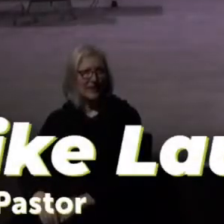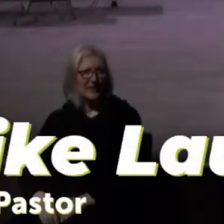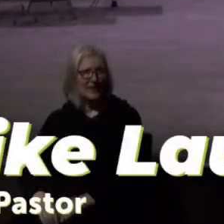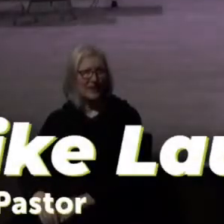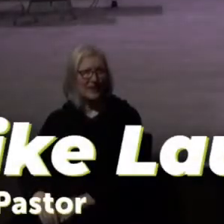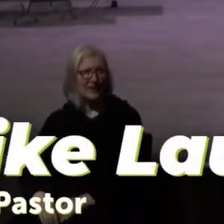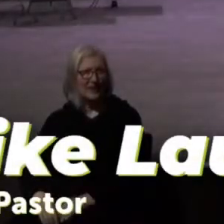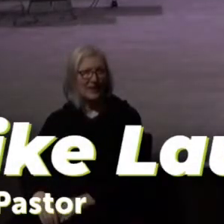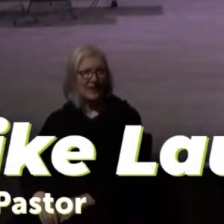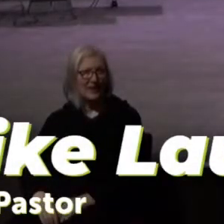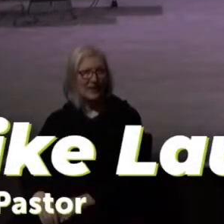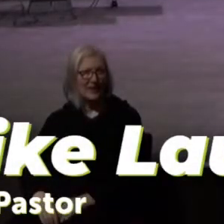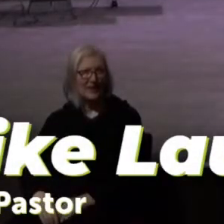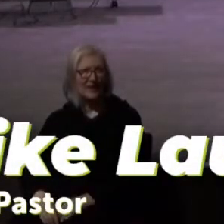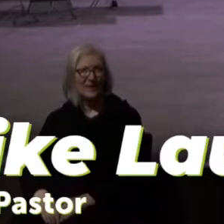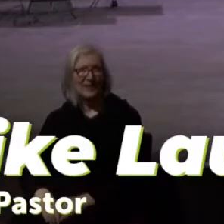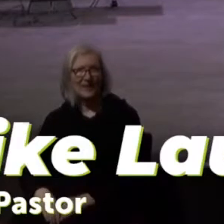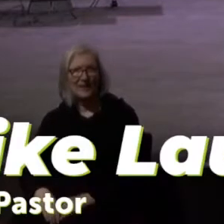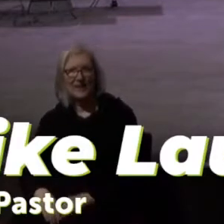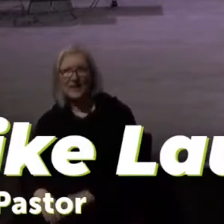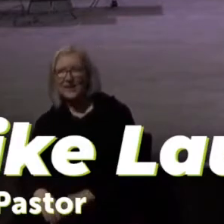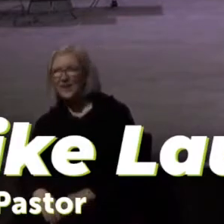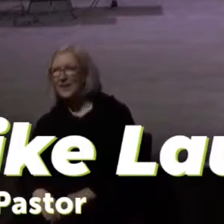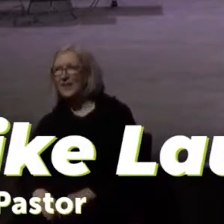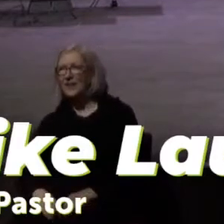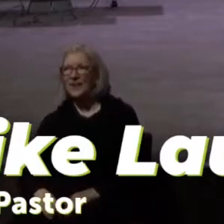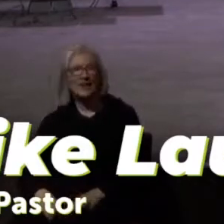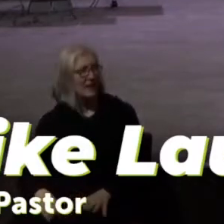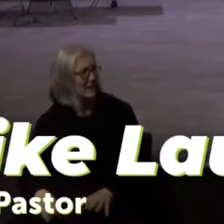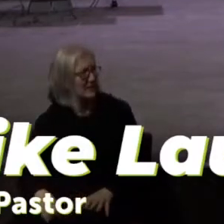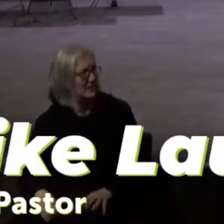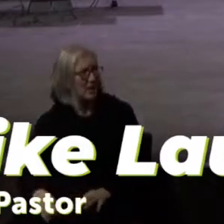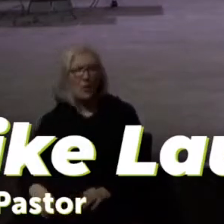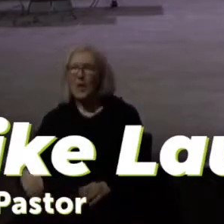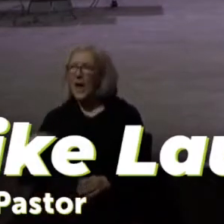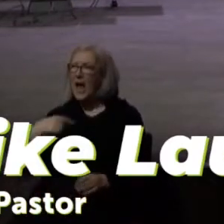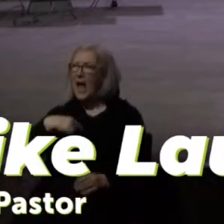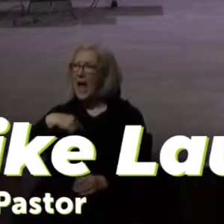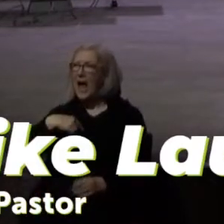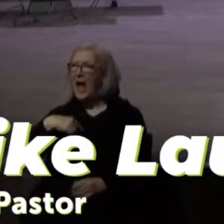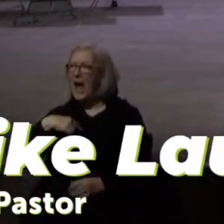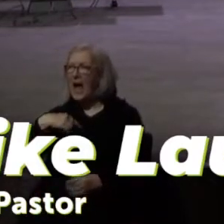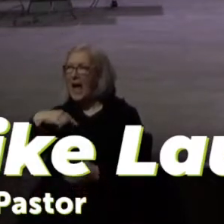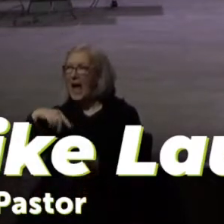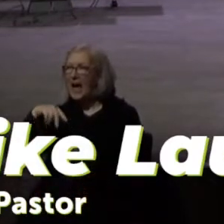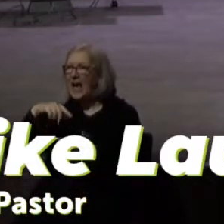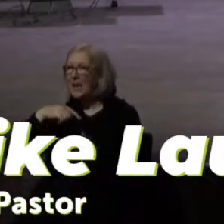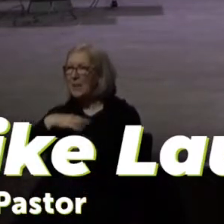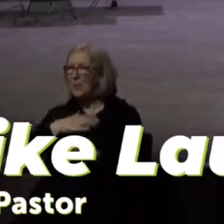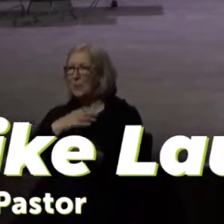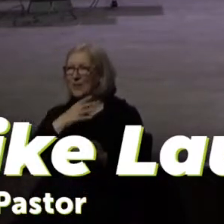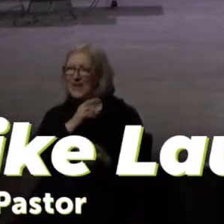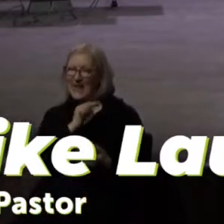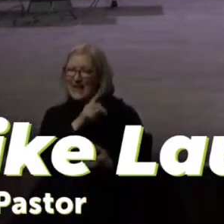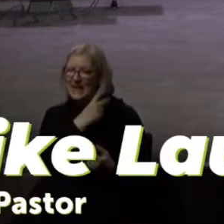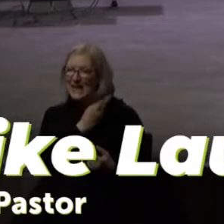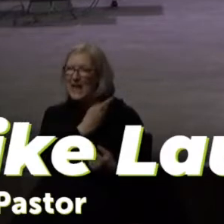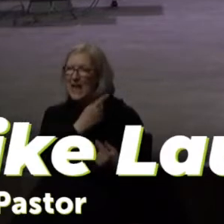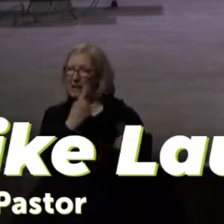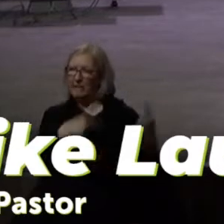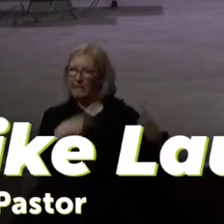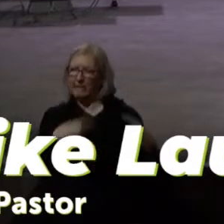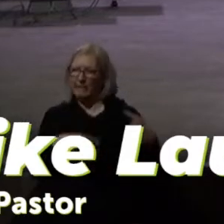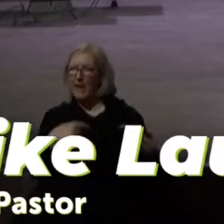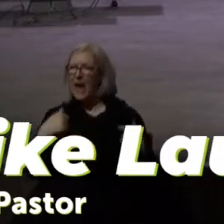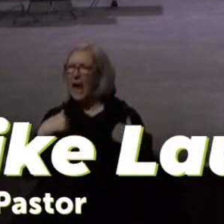I love Nate Killian. Though we have a standing argument, I tend to think coffee shouldn't taste like fruit and vegetables. Nate's of a